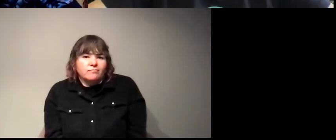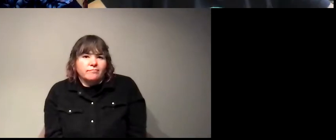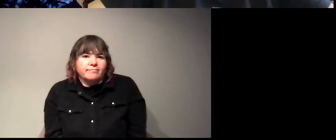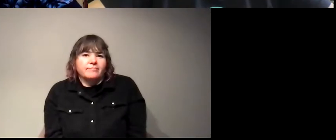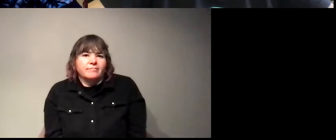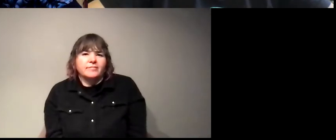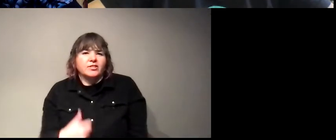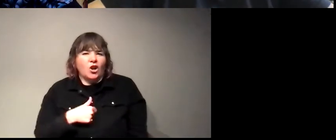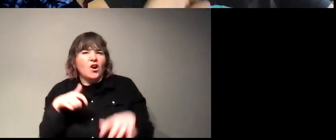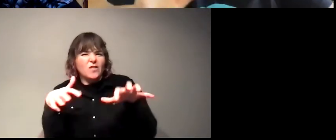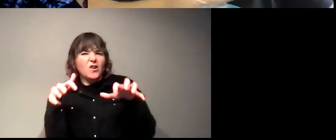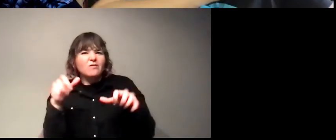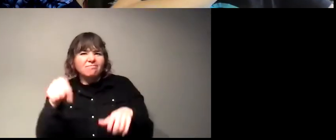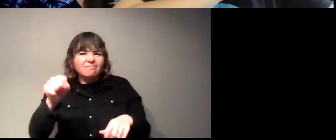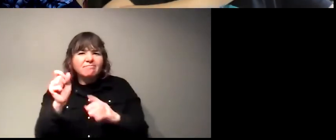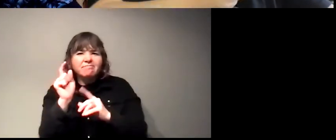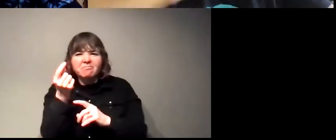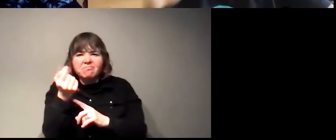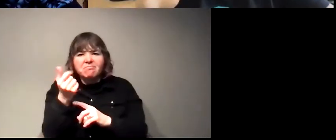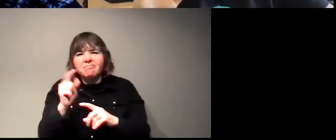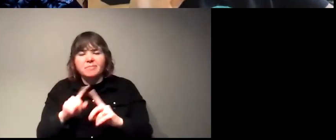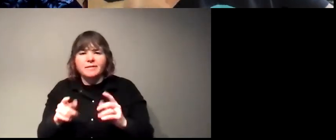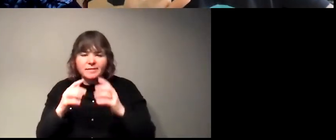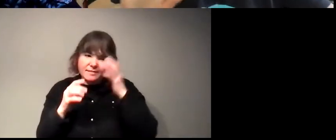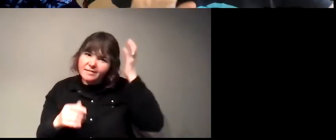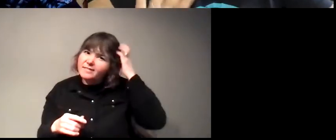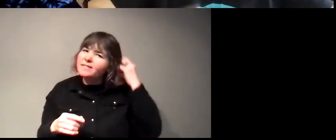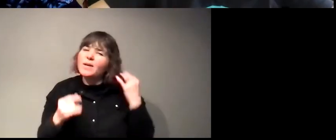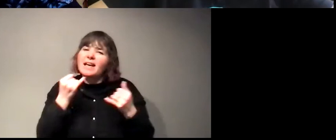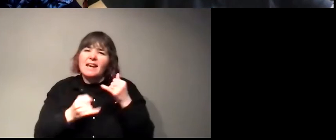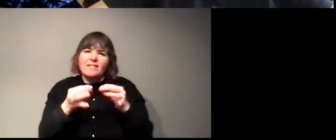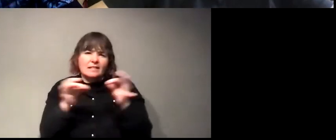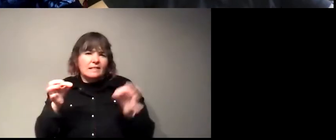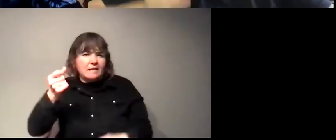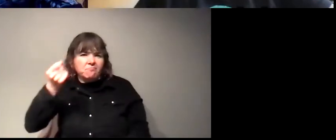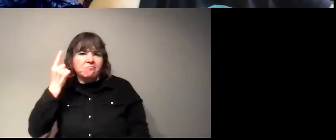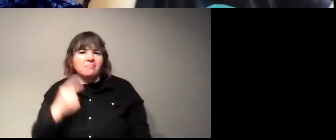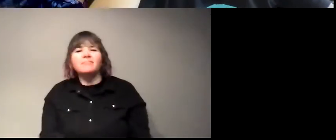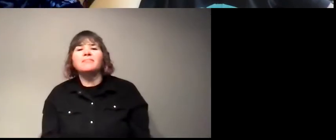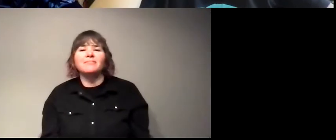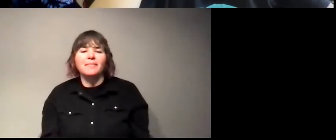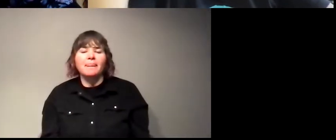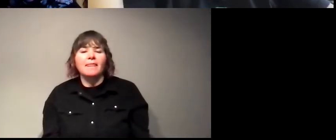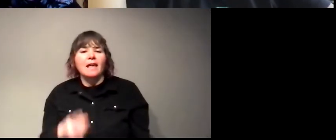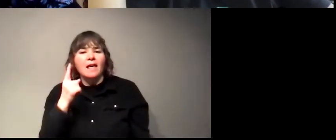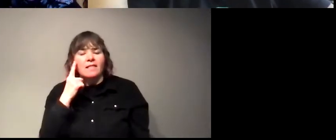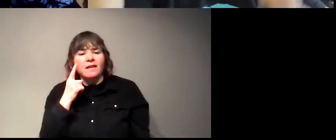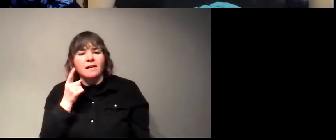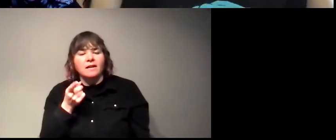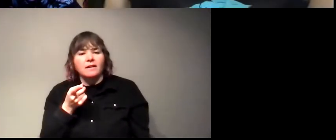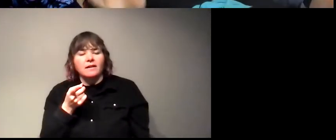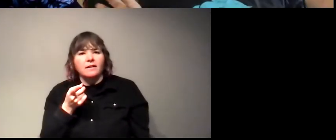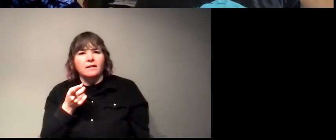Okay, Did I sorry. freeze? You did for a sec, but Okay, cool. at the end of the sentence, so I think we're good. But yeah, I think